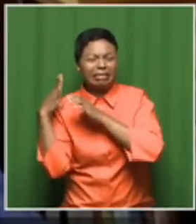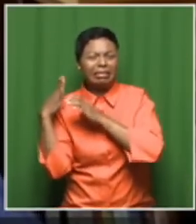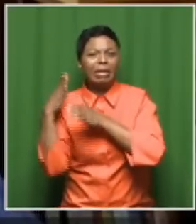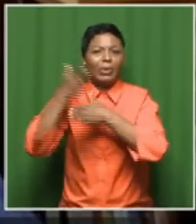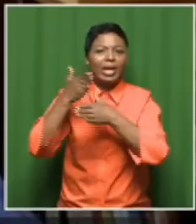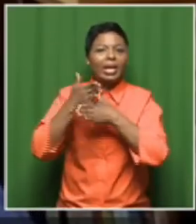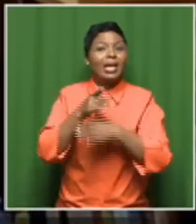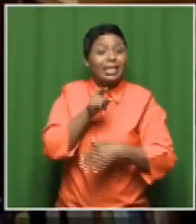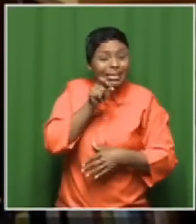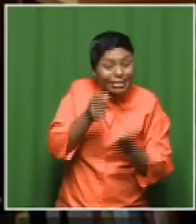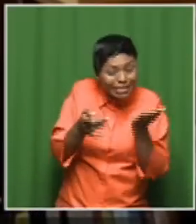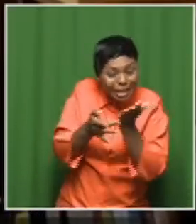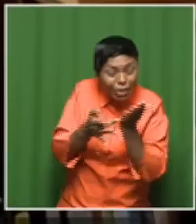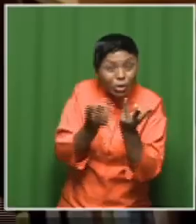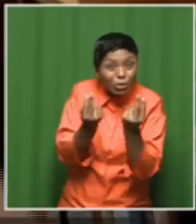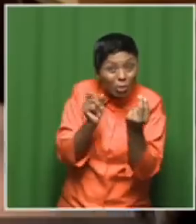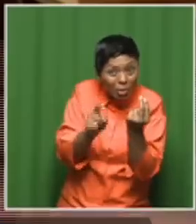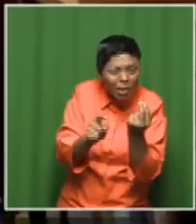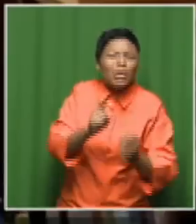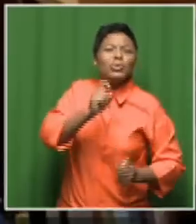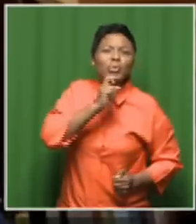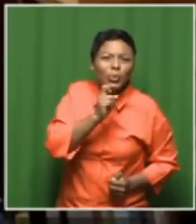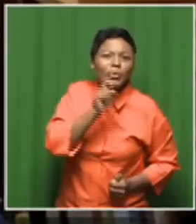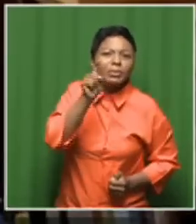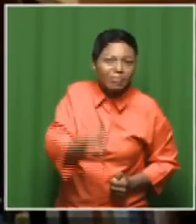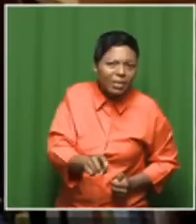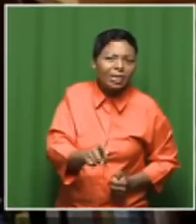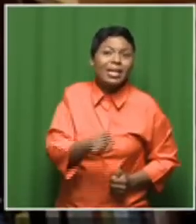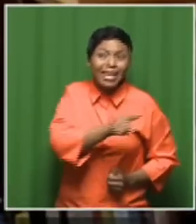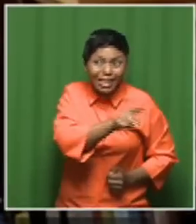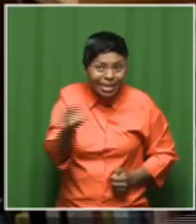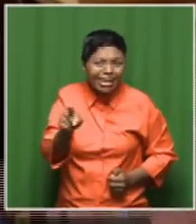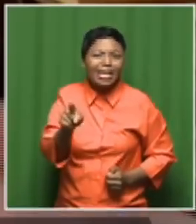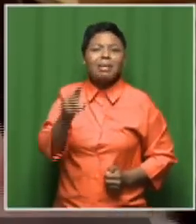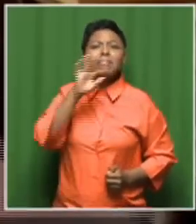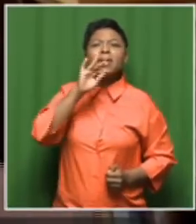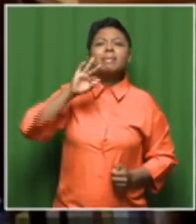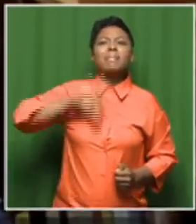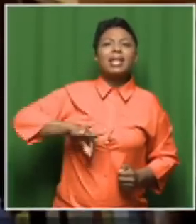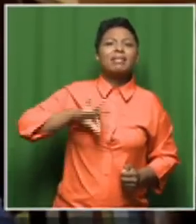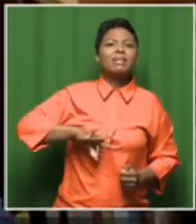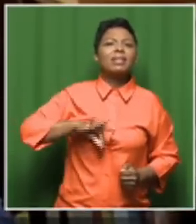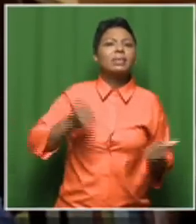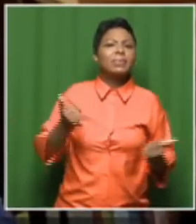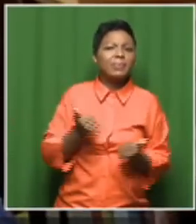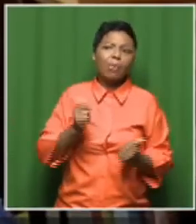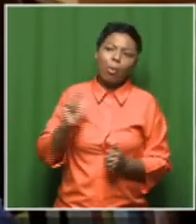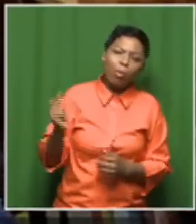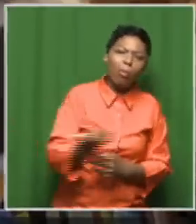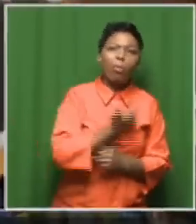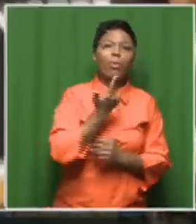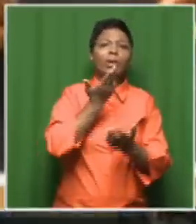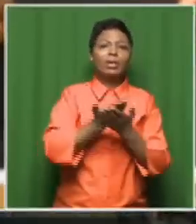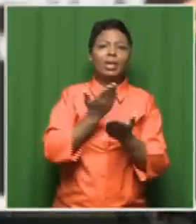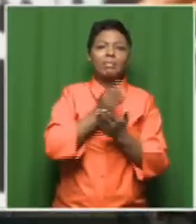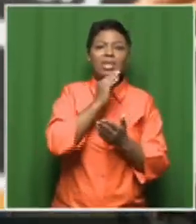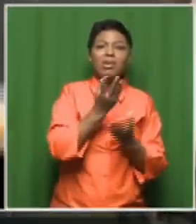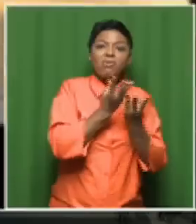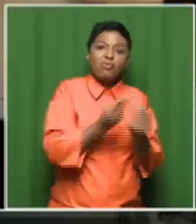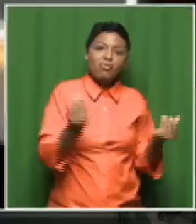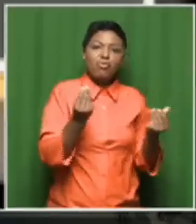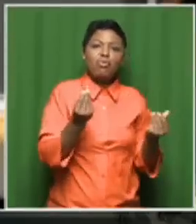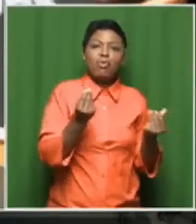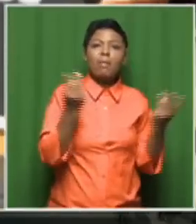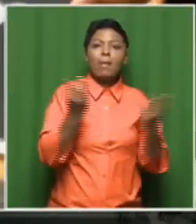the technology to benefit humanity as a whole. You know, not just the few, but the many, in other